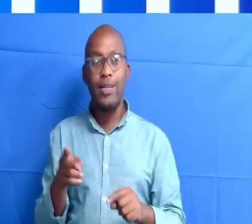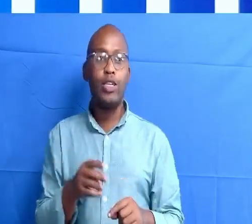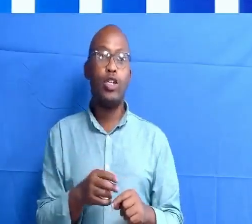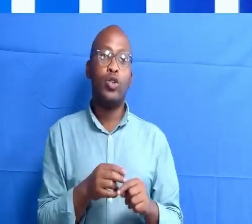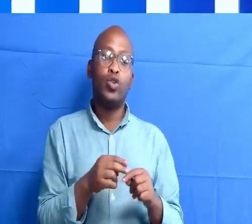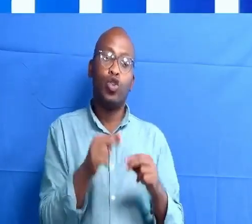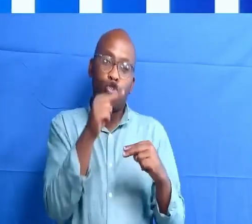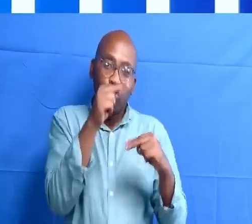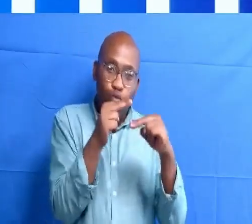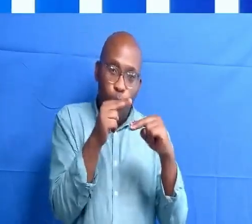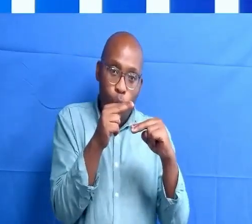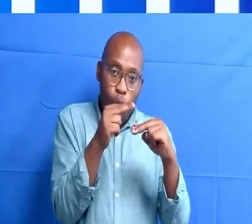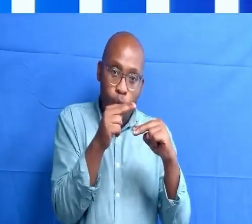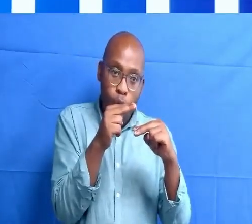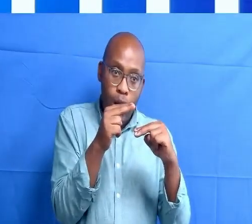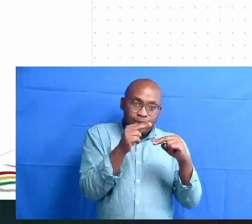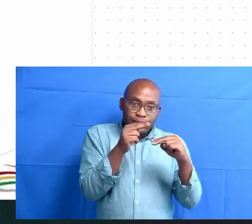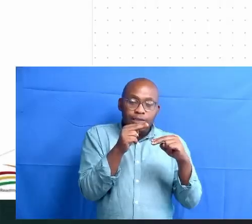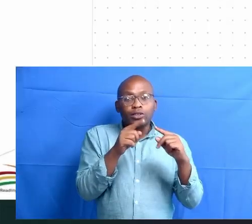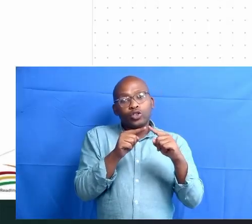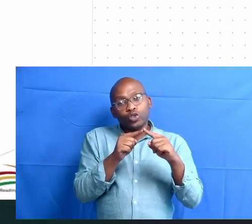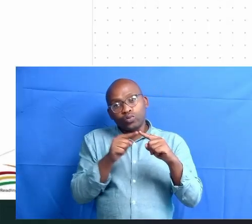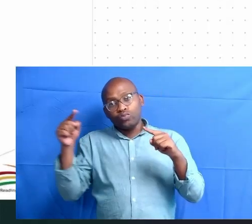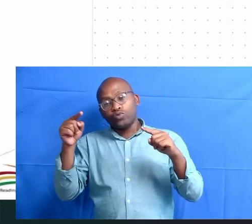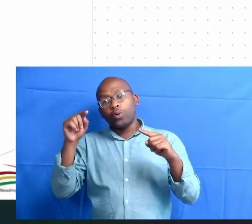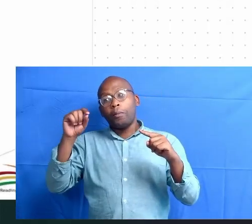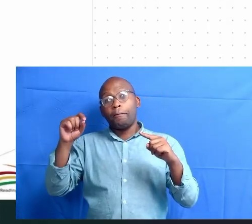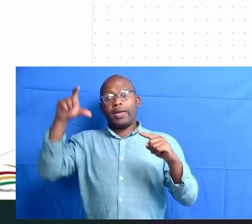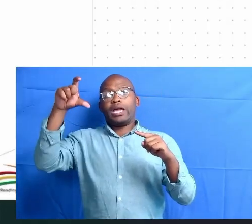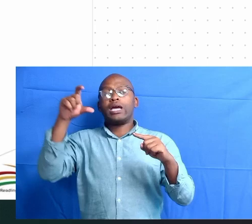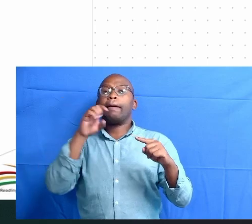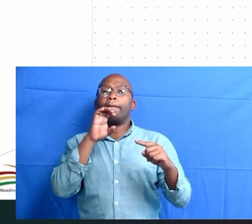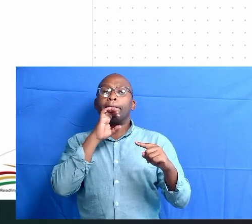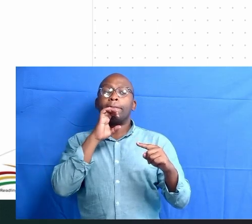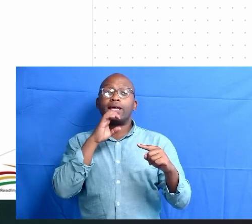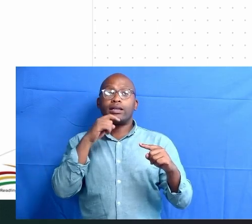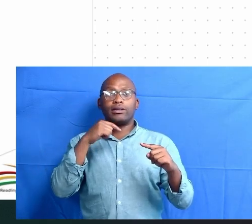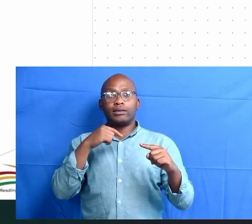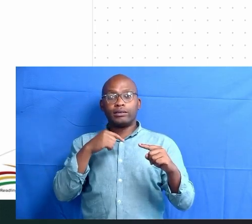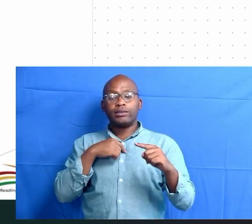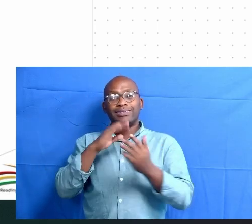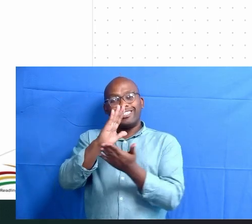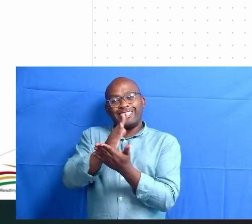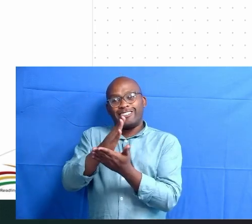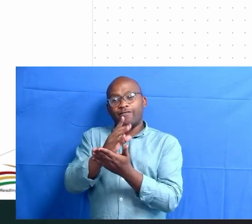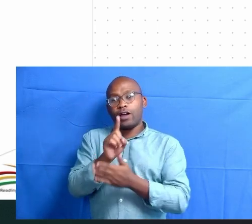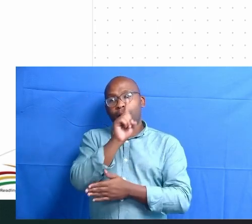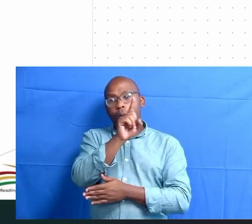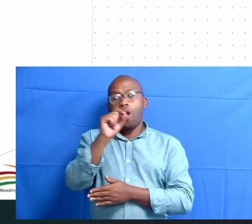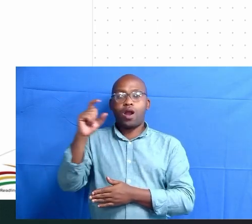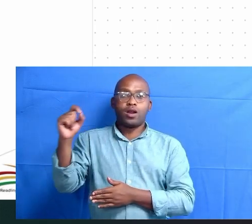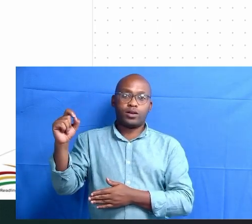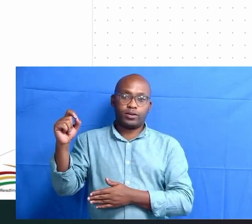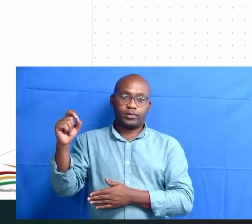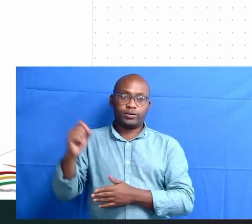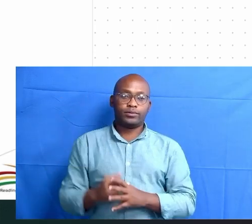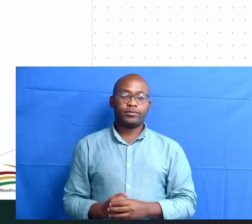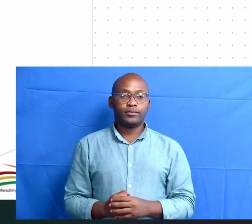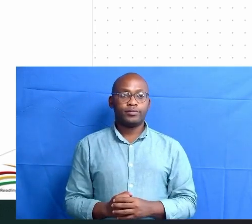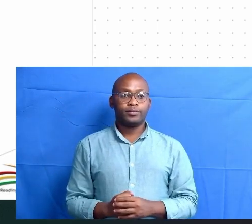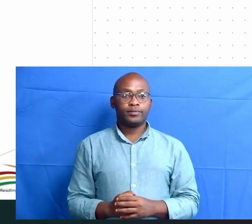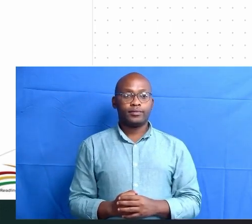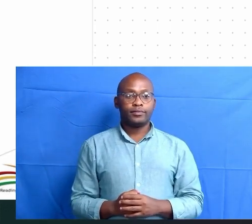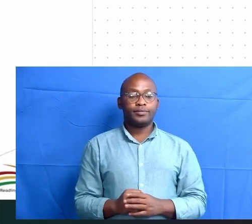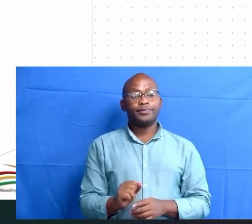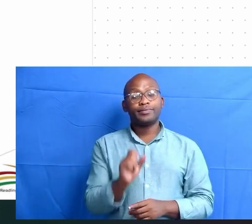small to big. It means I will divide by 100 to get the actual distance of these two measurements.